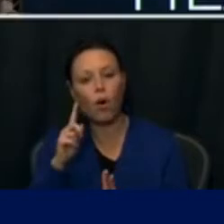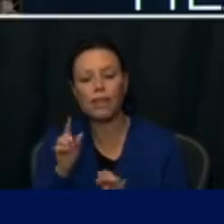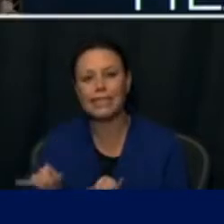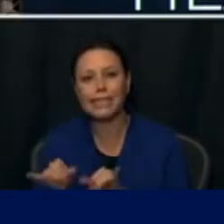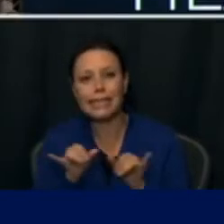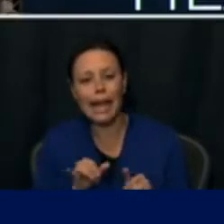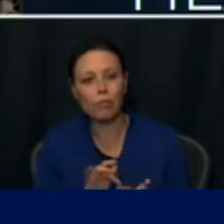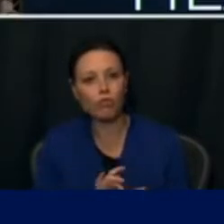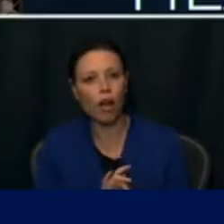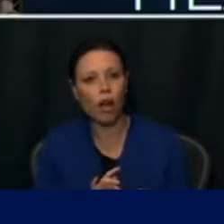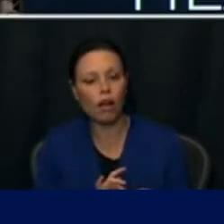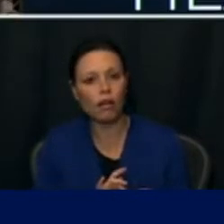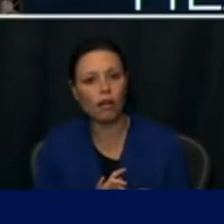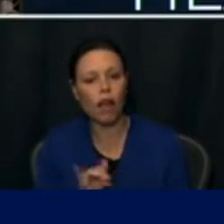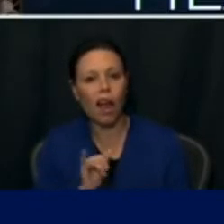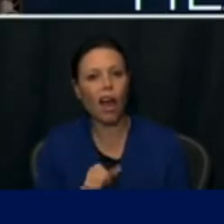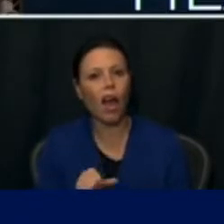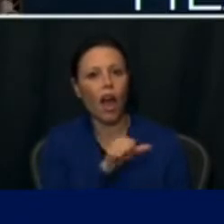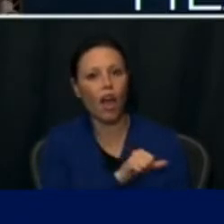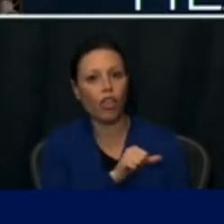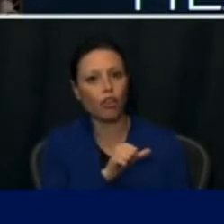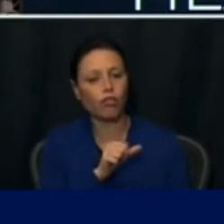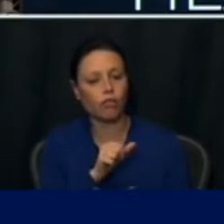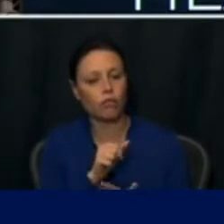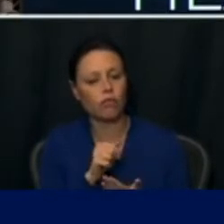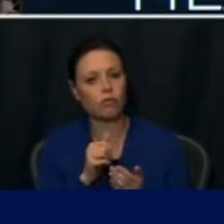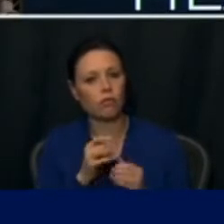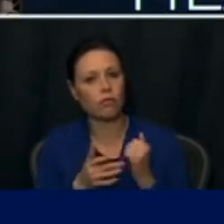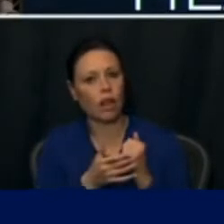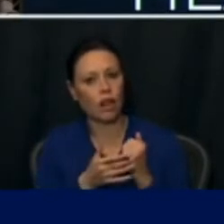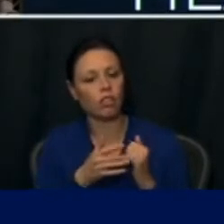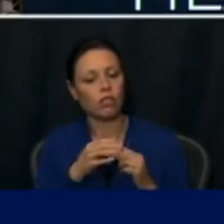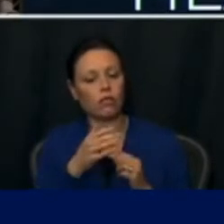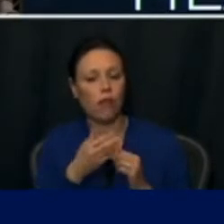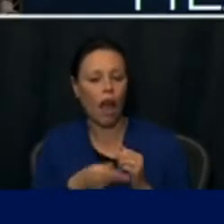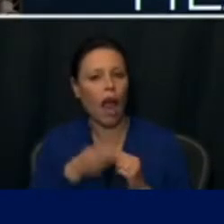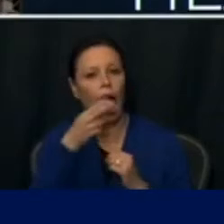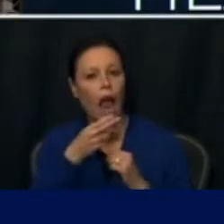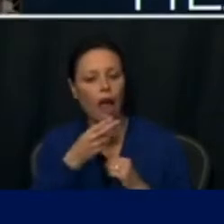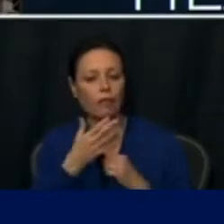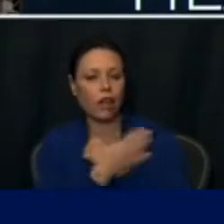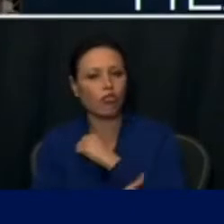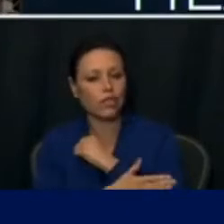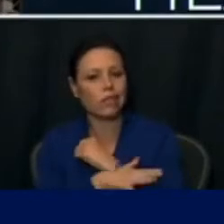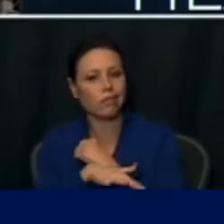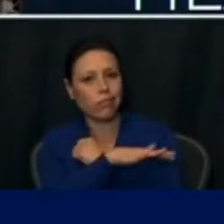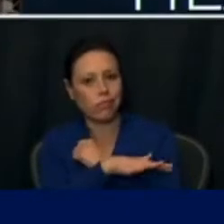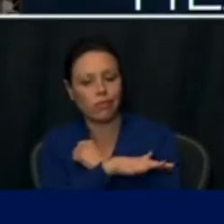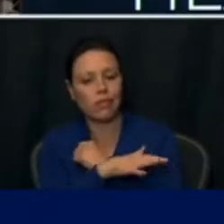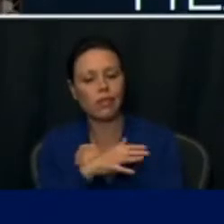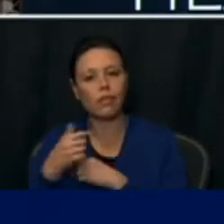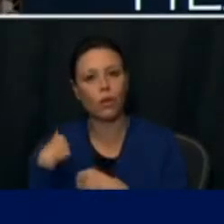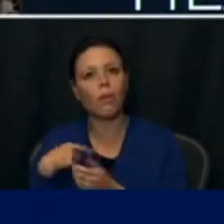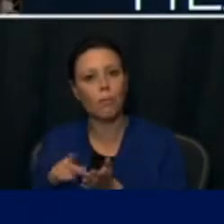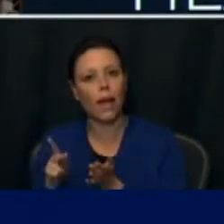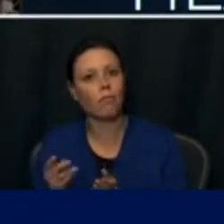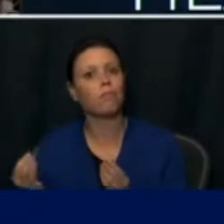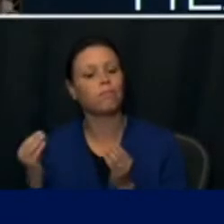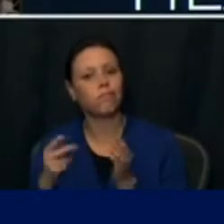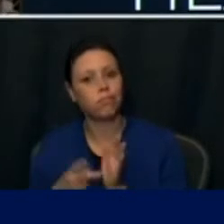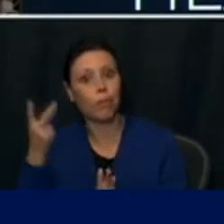exact same drug as other medically Advanced countries uh we would be having a